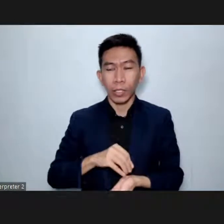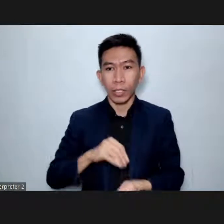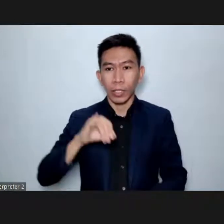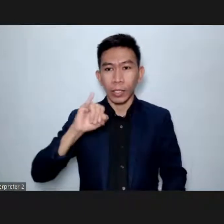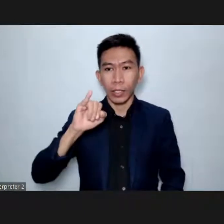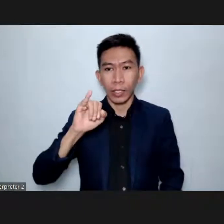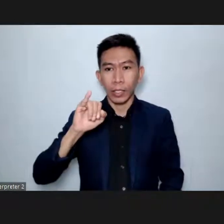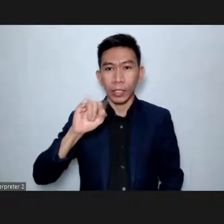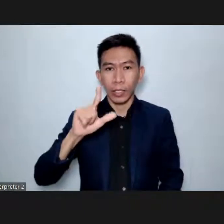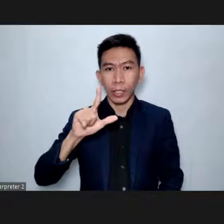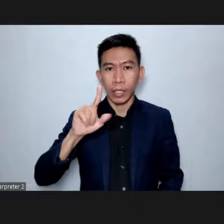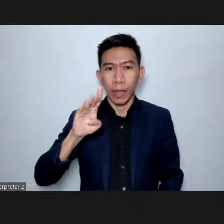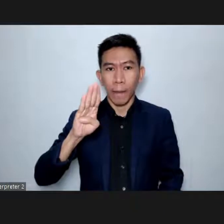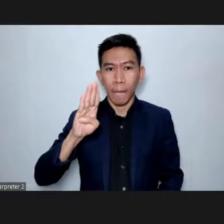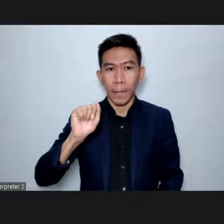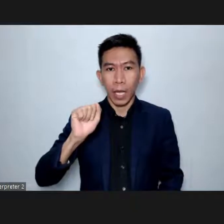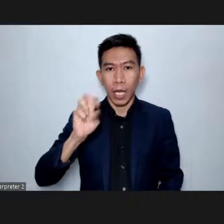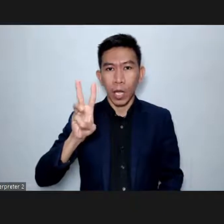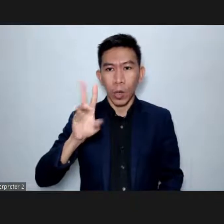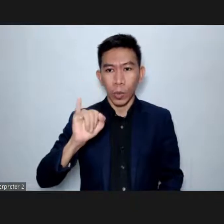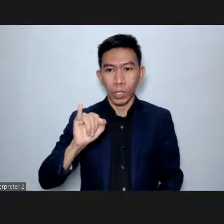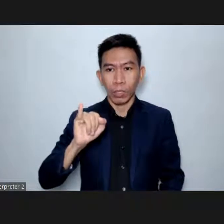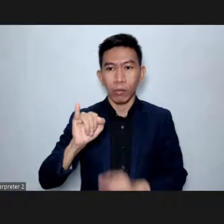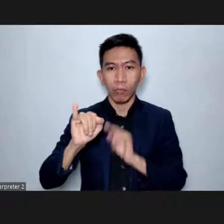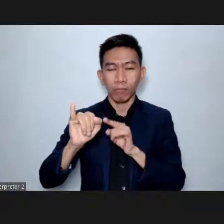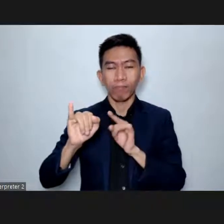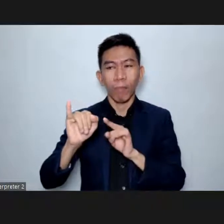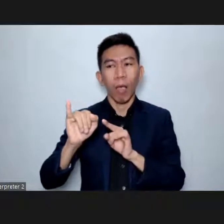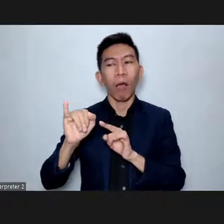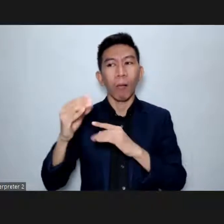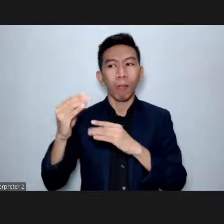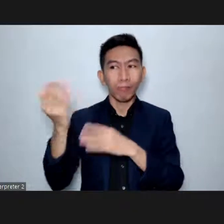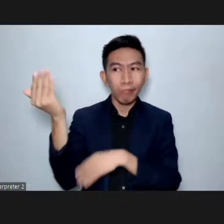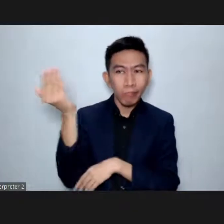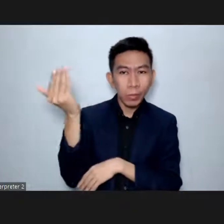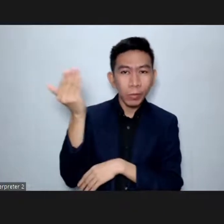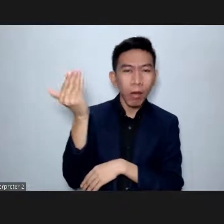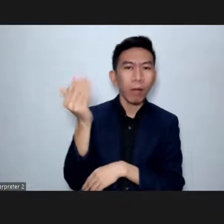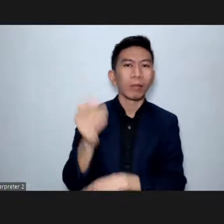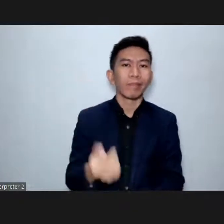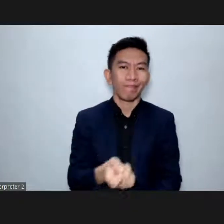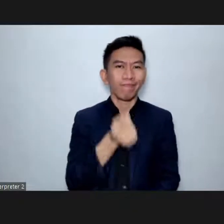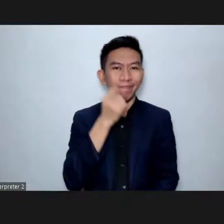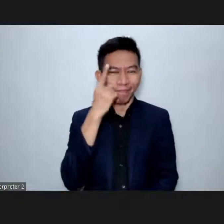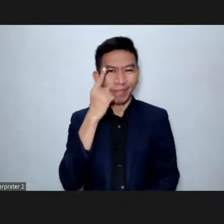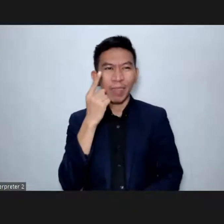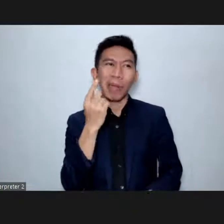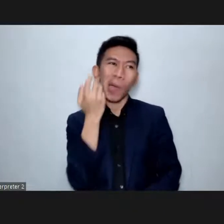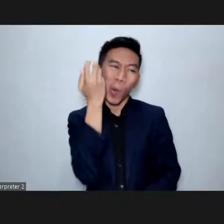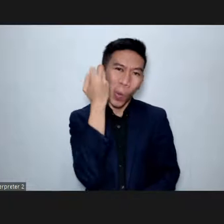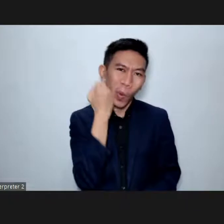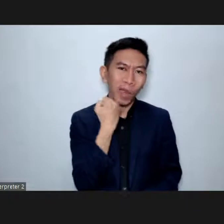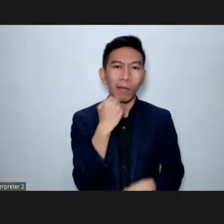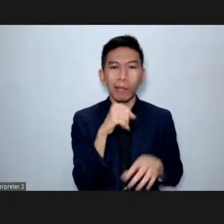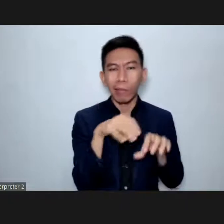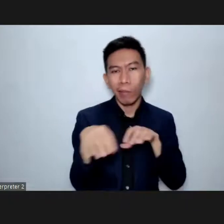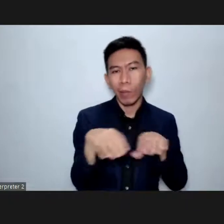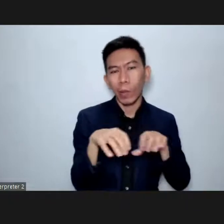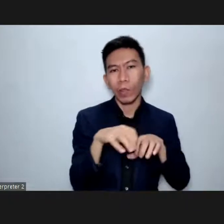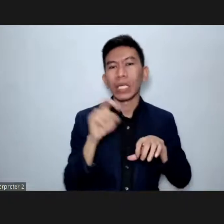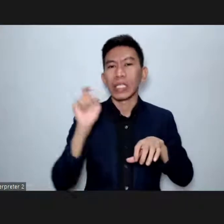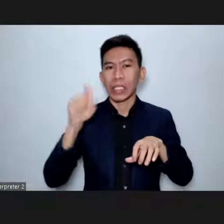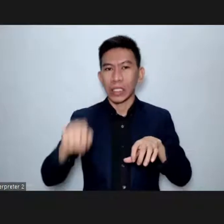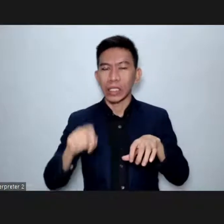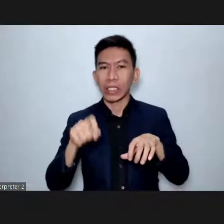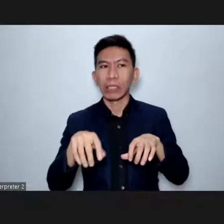made us realize some missing links. We need to realize, we need to identify these missing